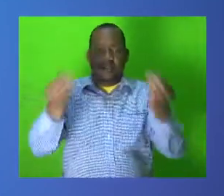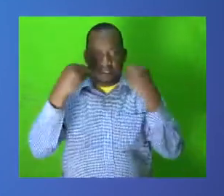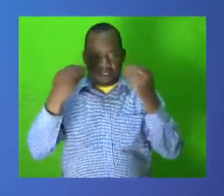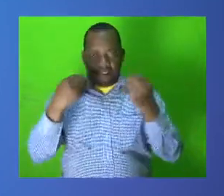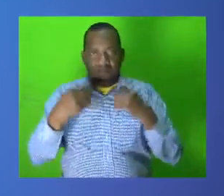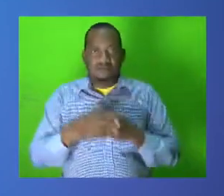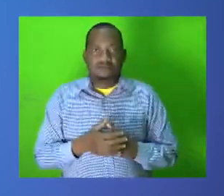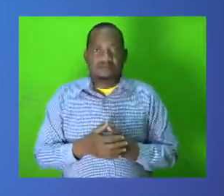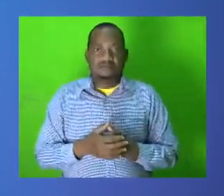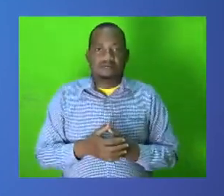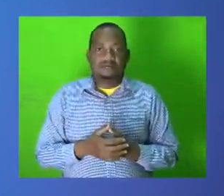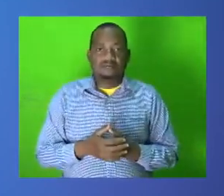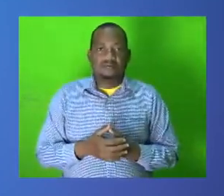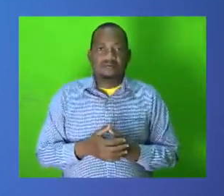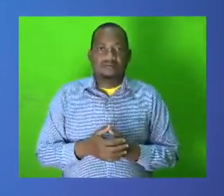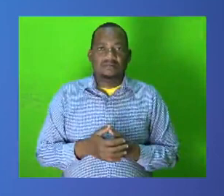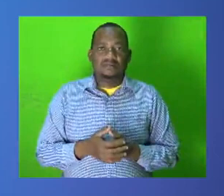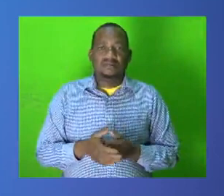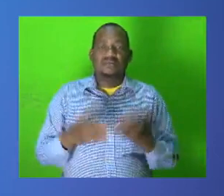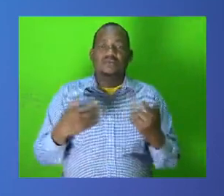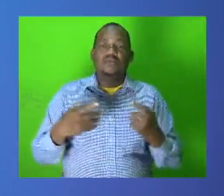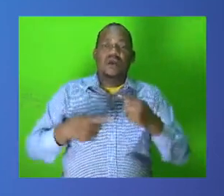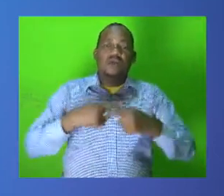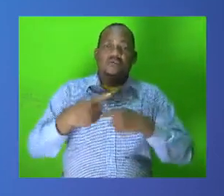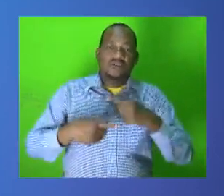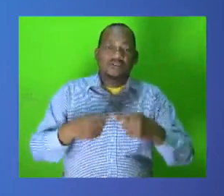today, is to